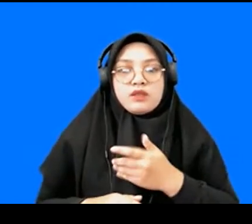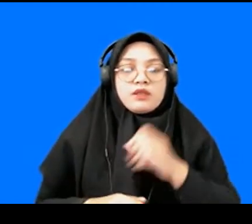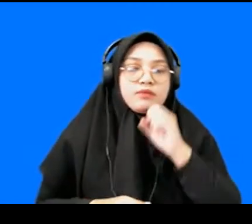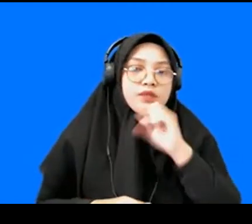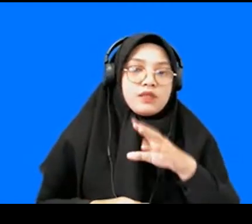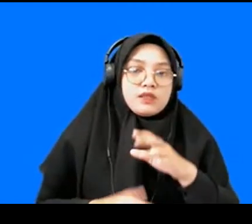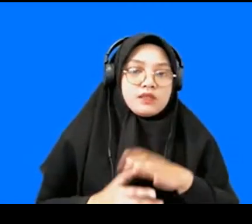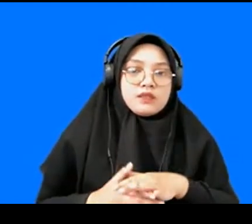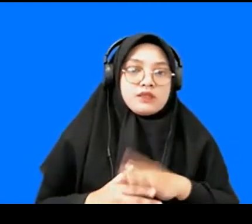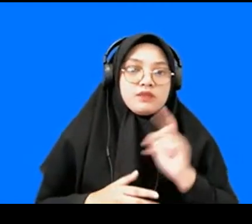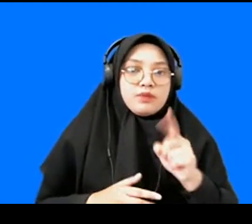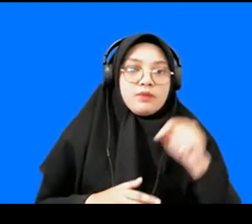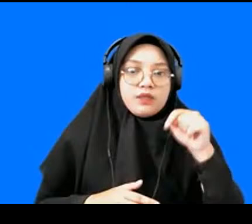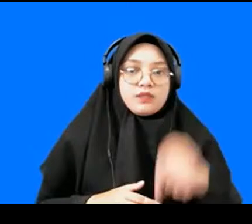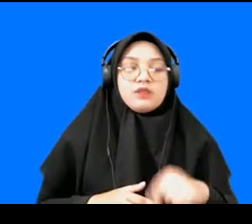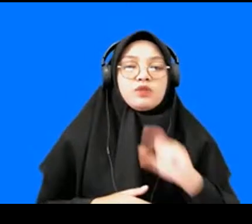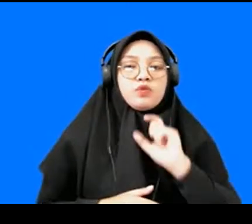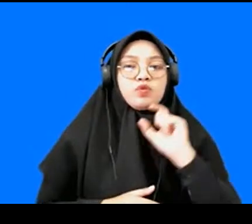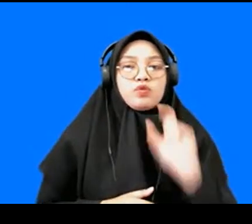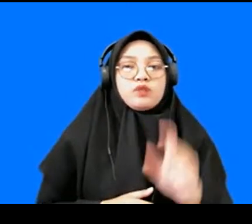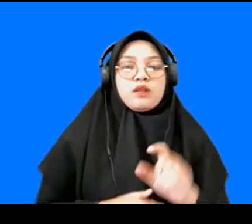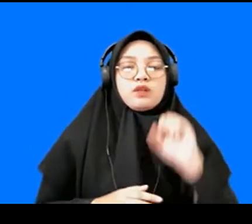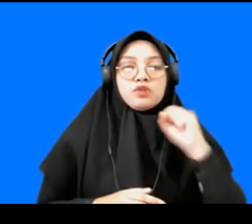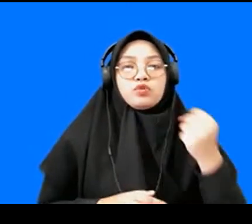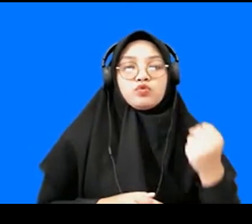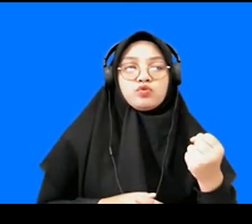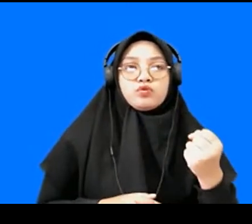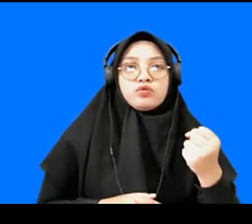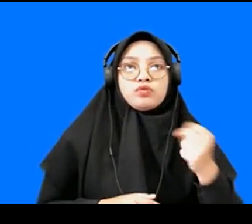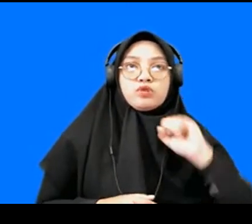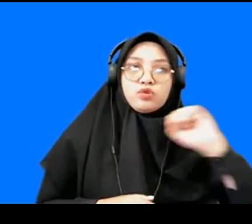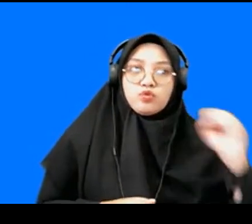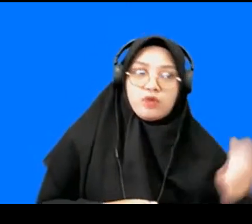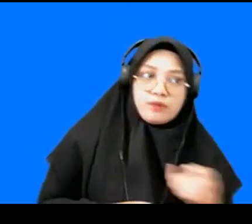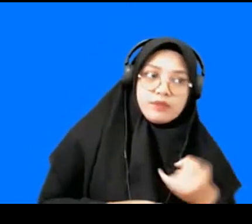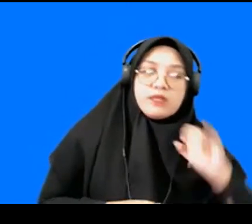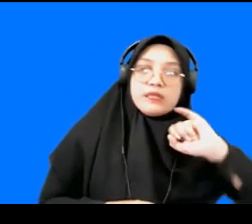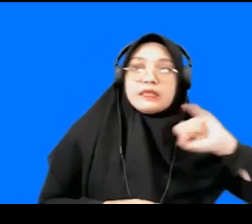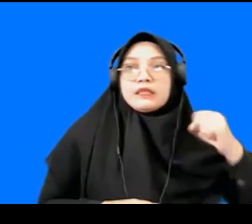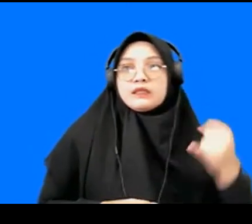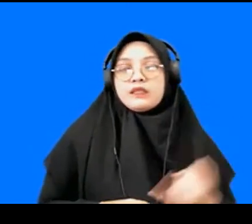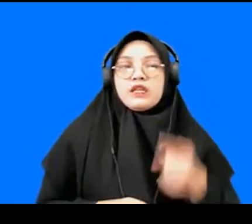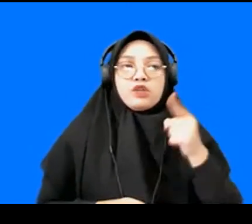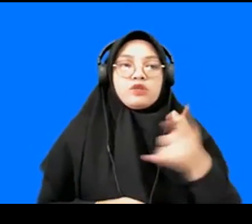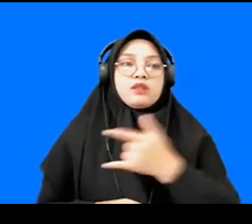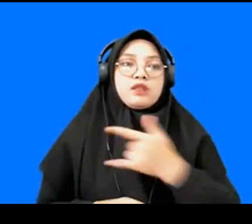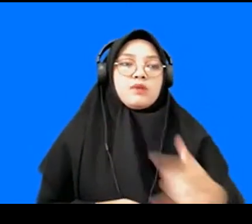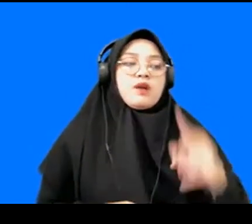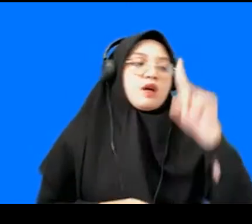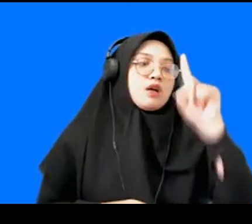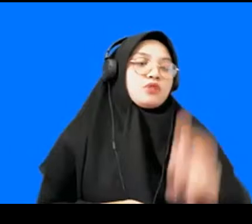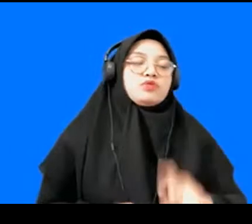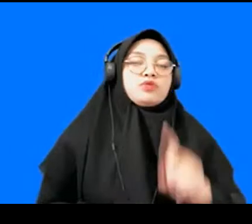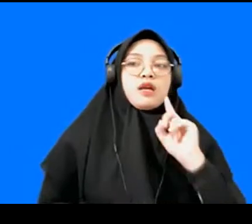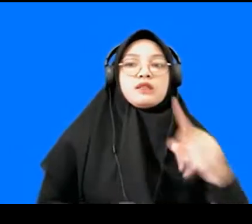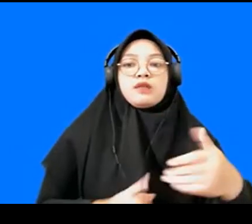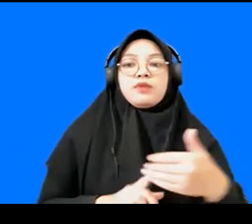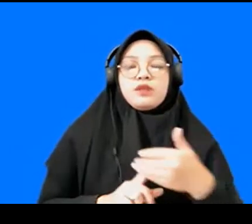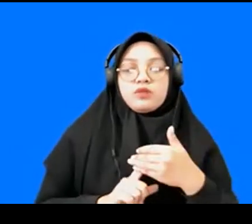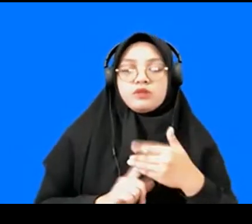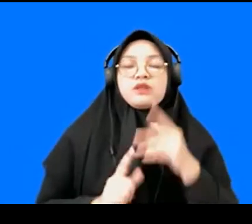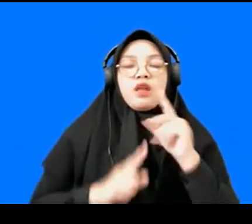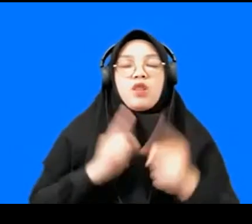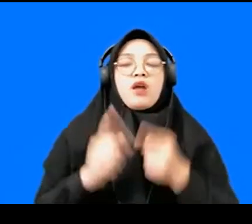then it worked as a protection for her. So even when you are doing it, not for the real change, you are doing